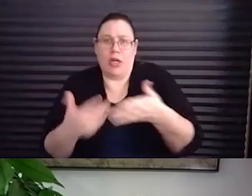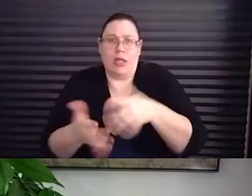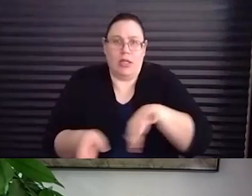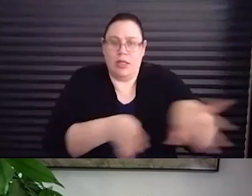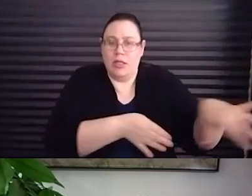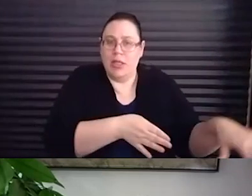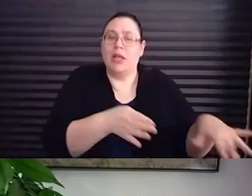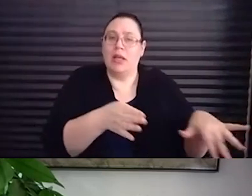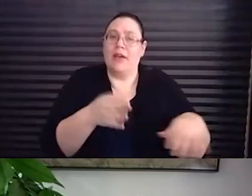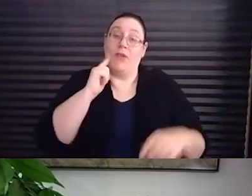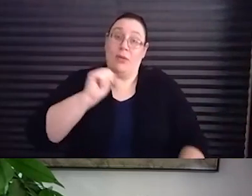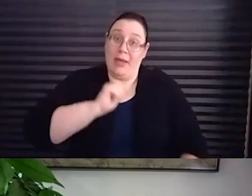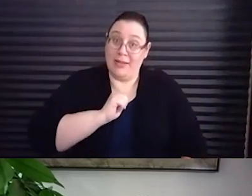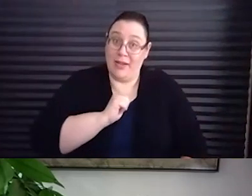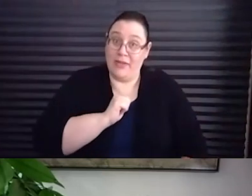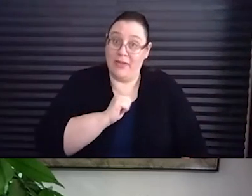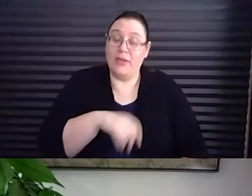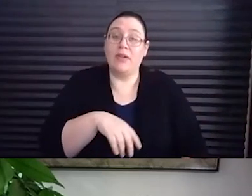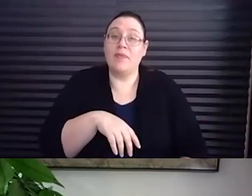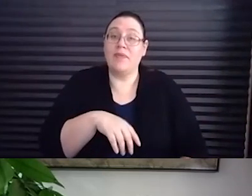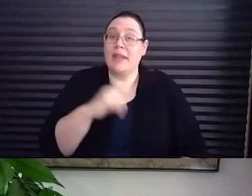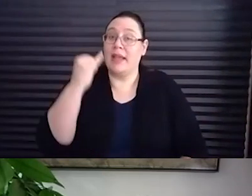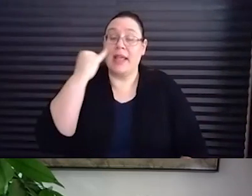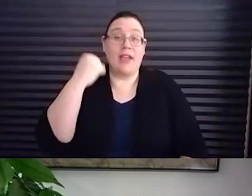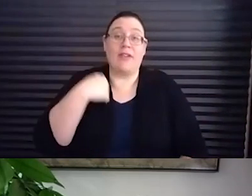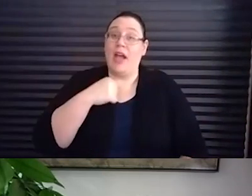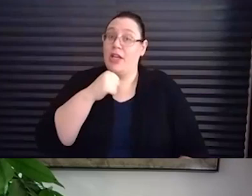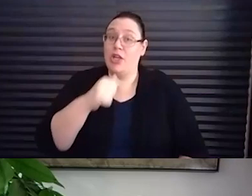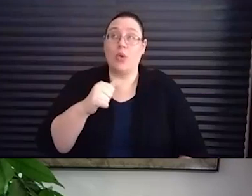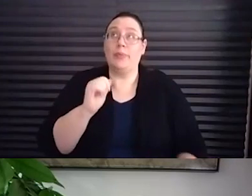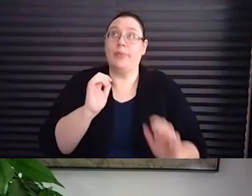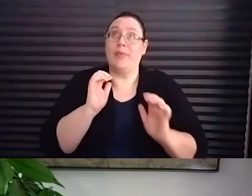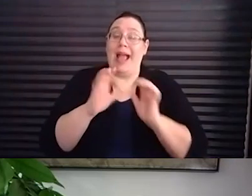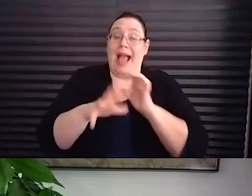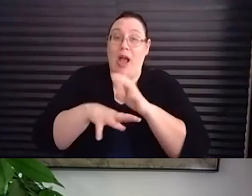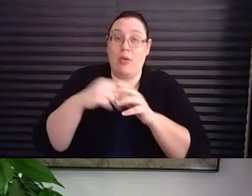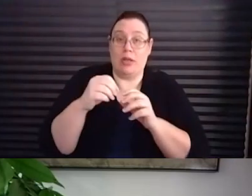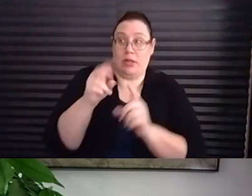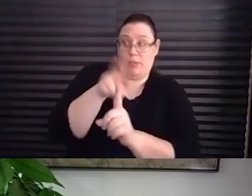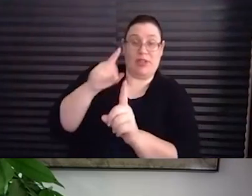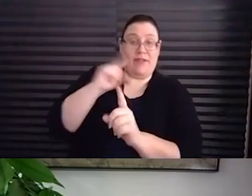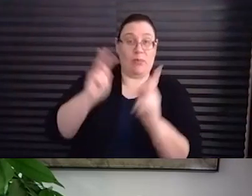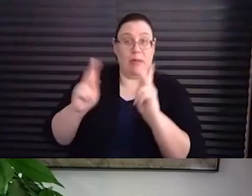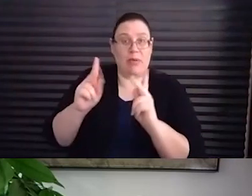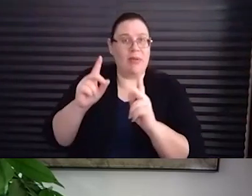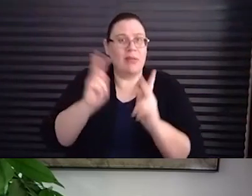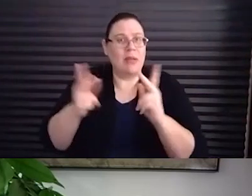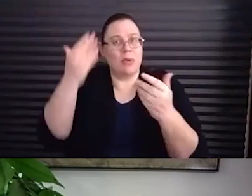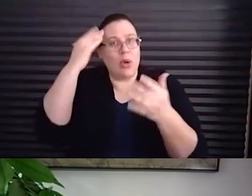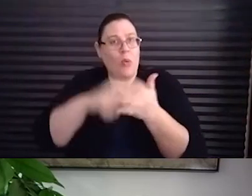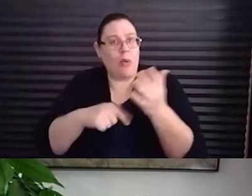do find that for myself, if I don't outwardly perceive that for people, then people won't know what I believe.